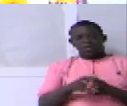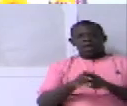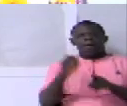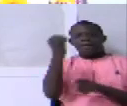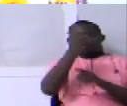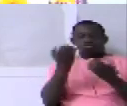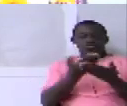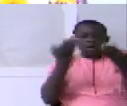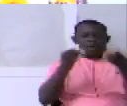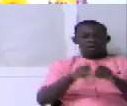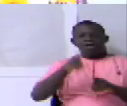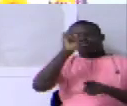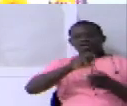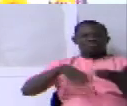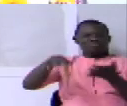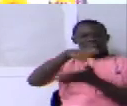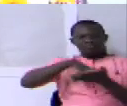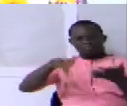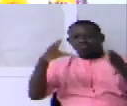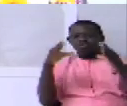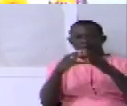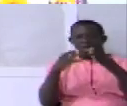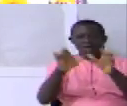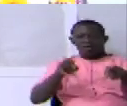Because we have to mix up with them.